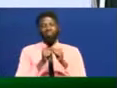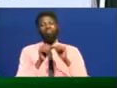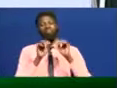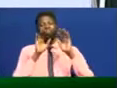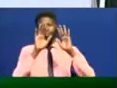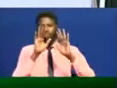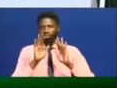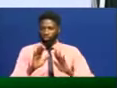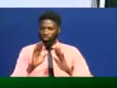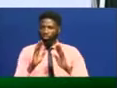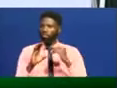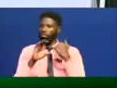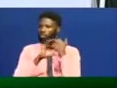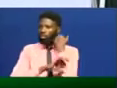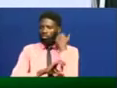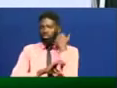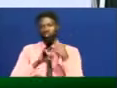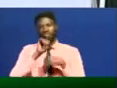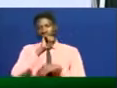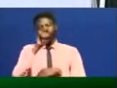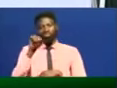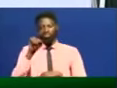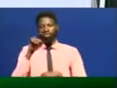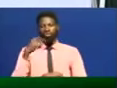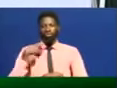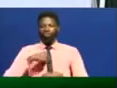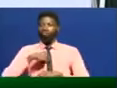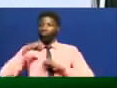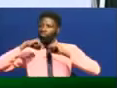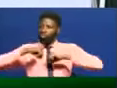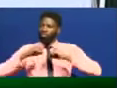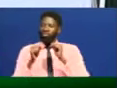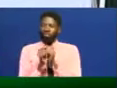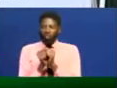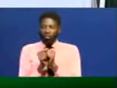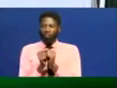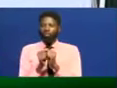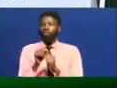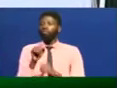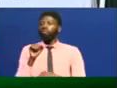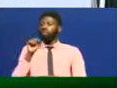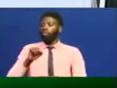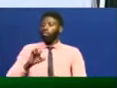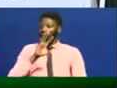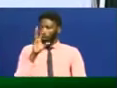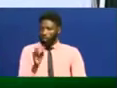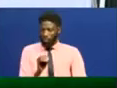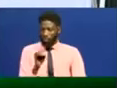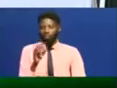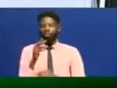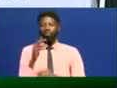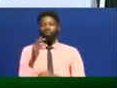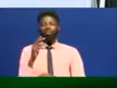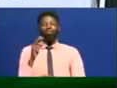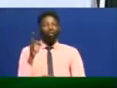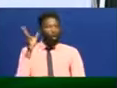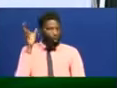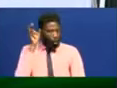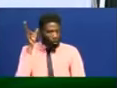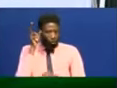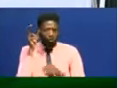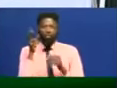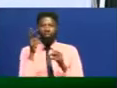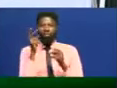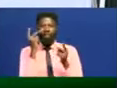bilateral friends and partners. We have an agreement with South Africa, an audiovisual co-production agreement. We have an agreement